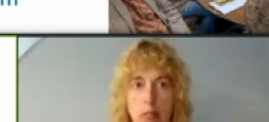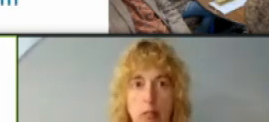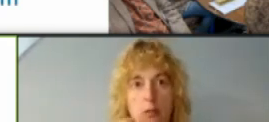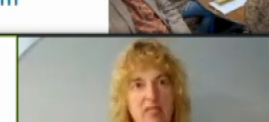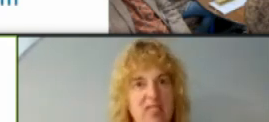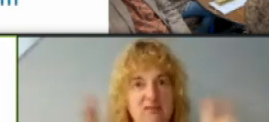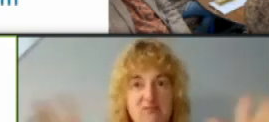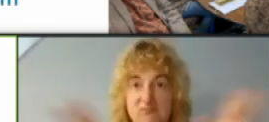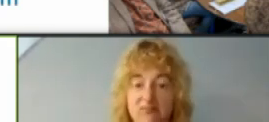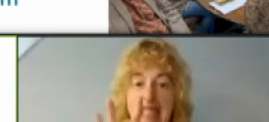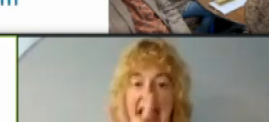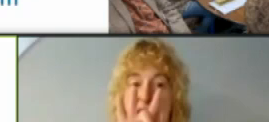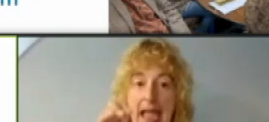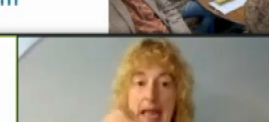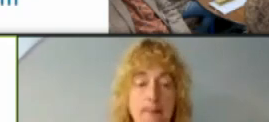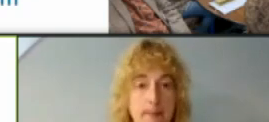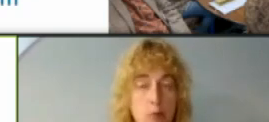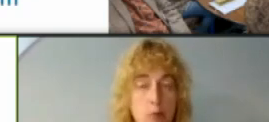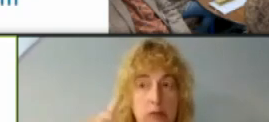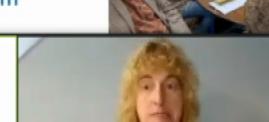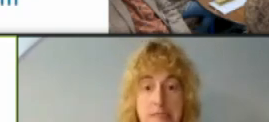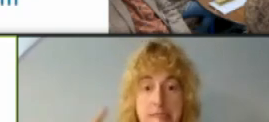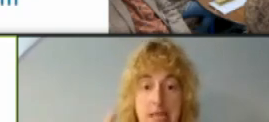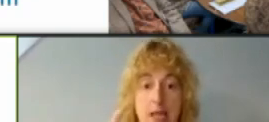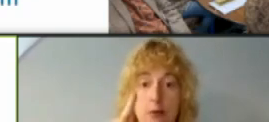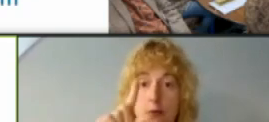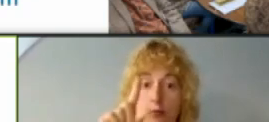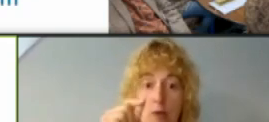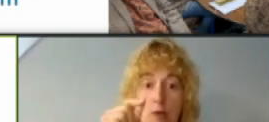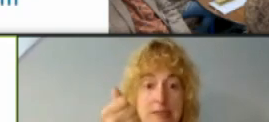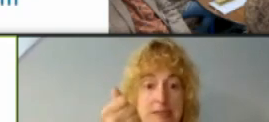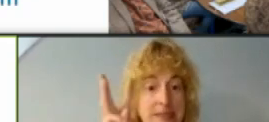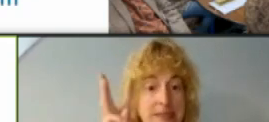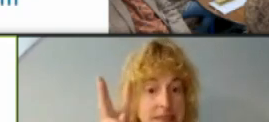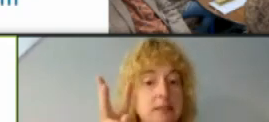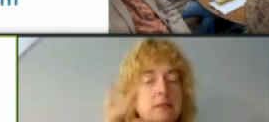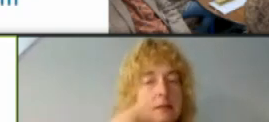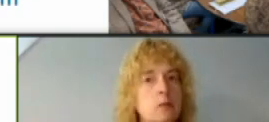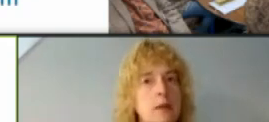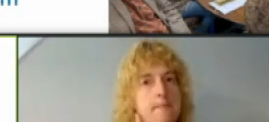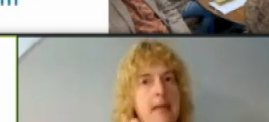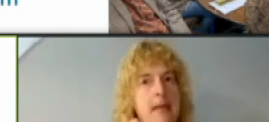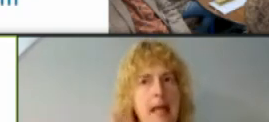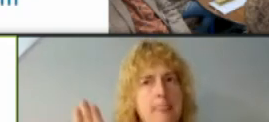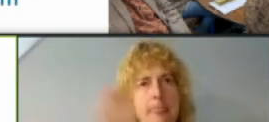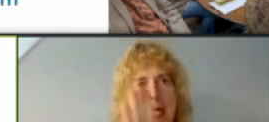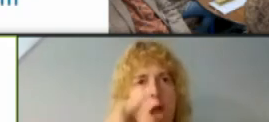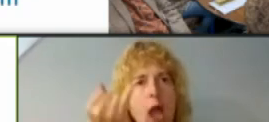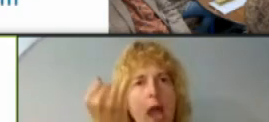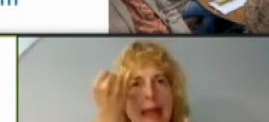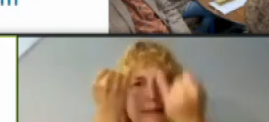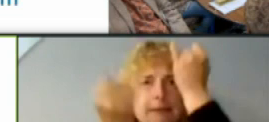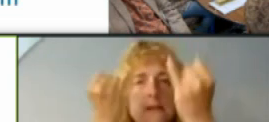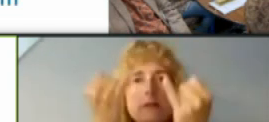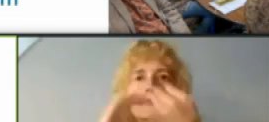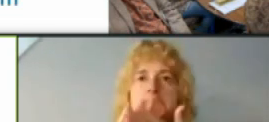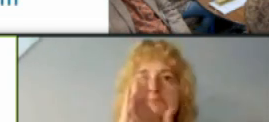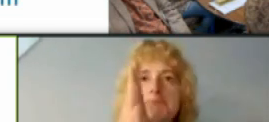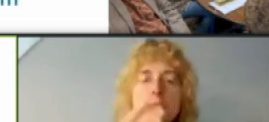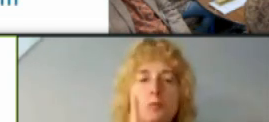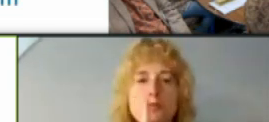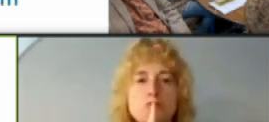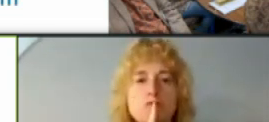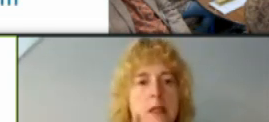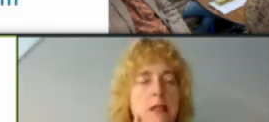since 2016, we've really worked to make their ideas reality. And in fact, since that time, we've received 4